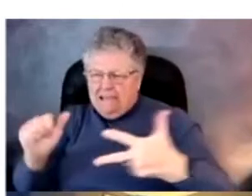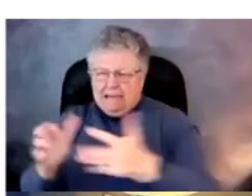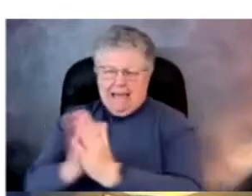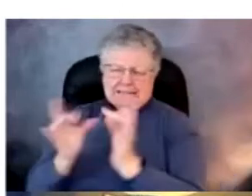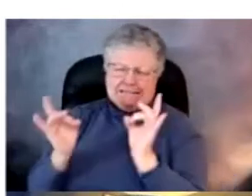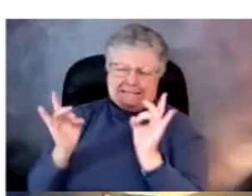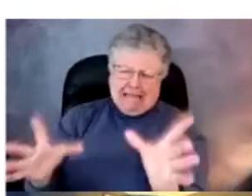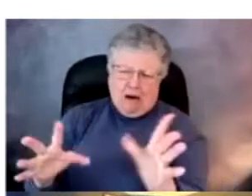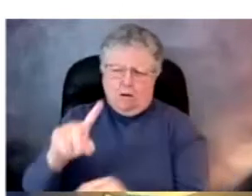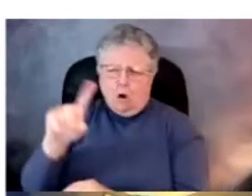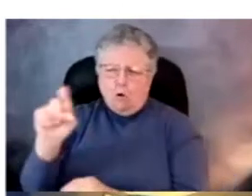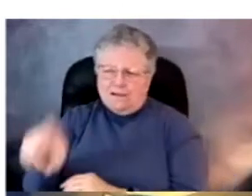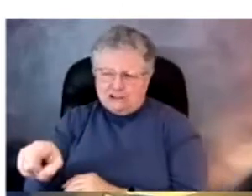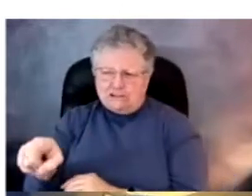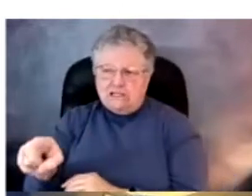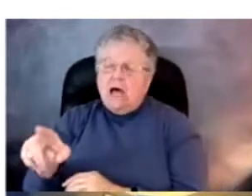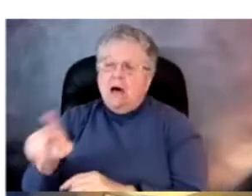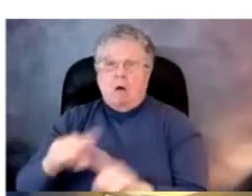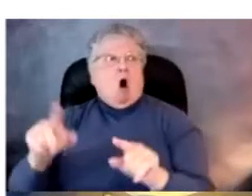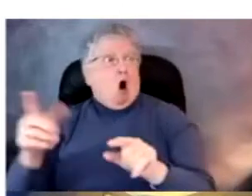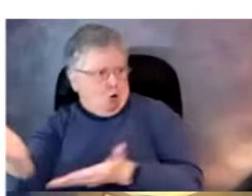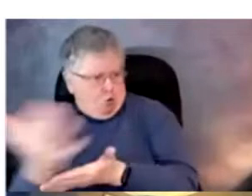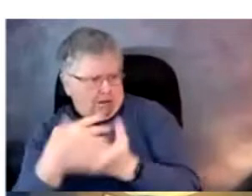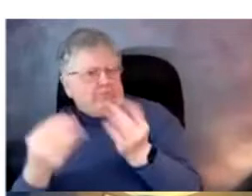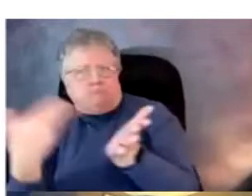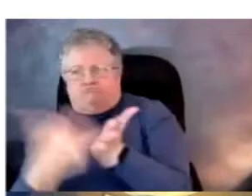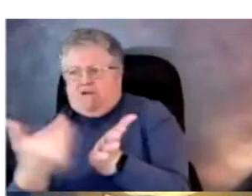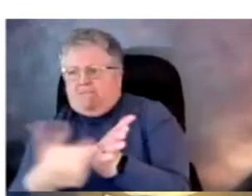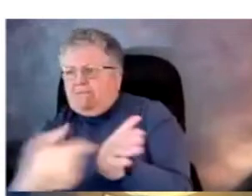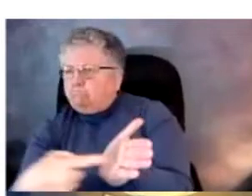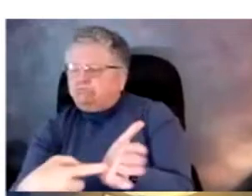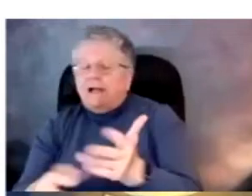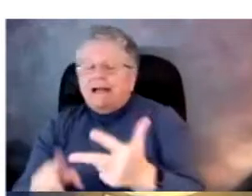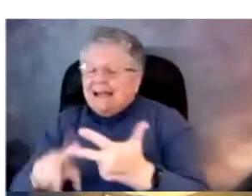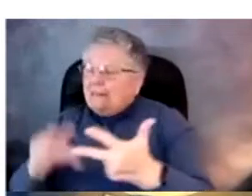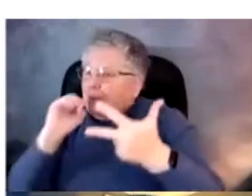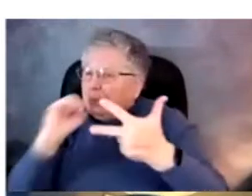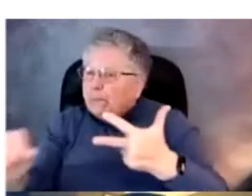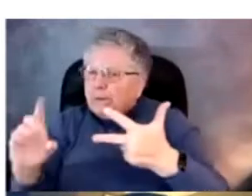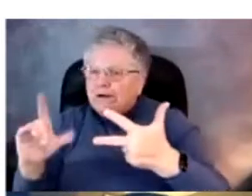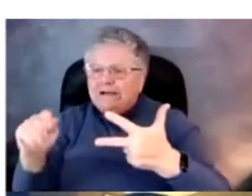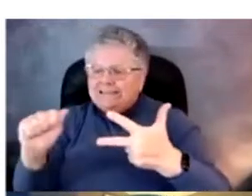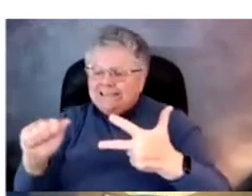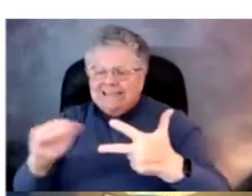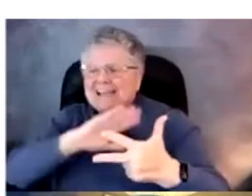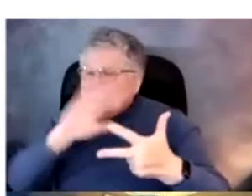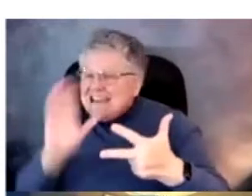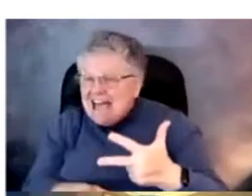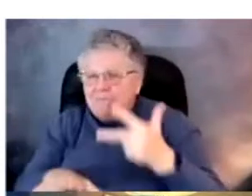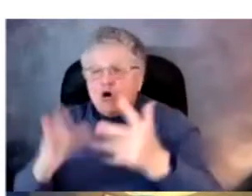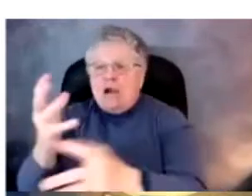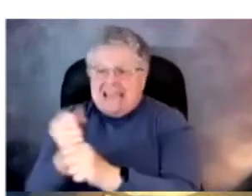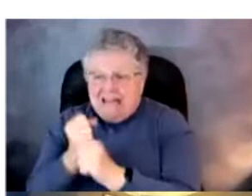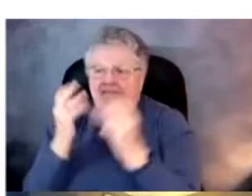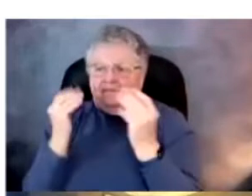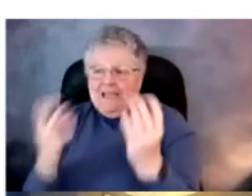itself as, you know, fact. And then there's no data, which matters just as much, what data isn't being collected. And so really